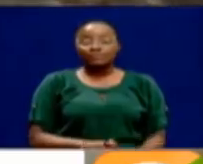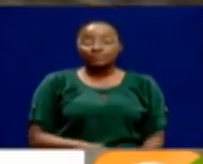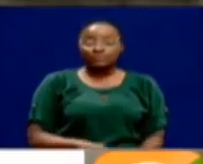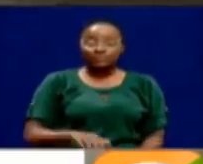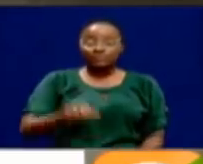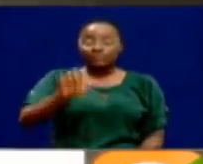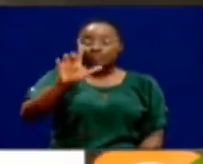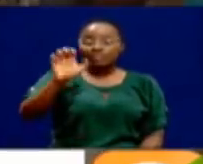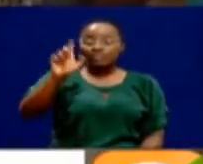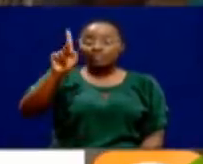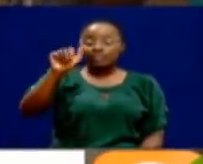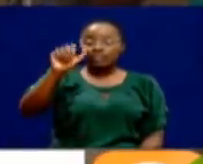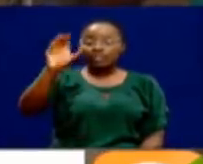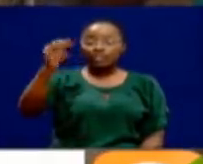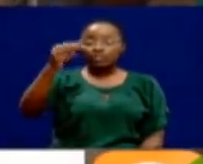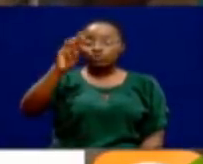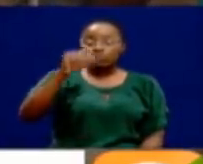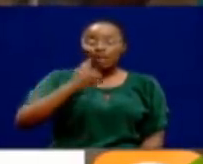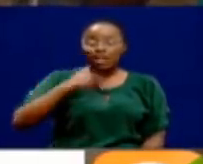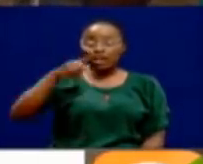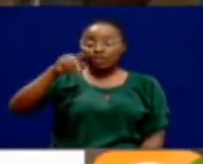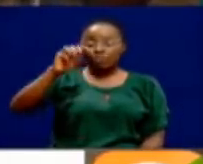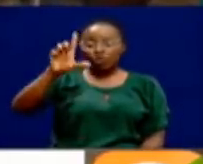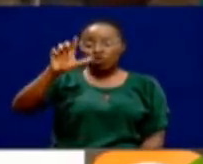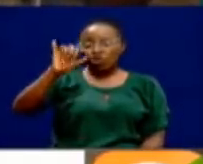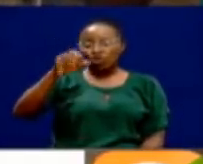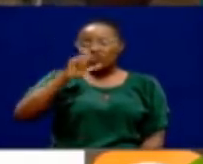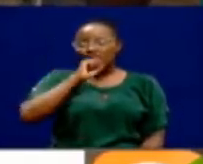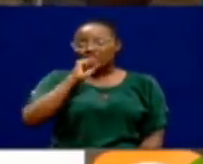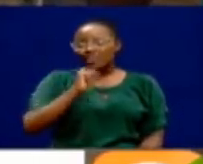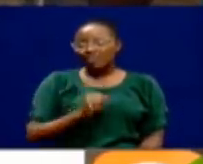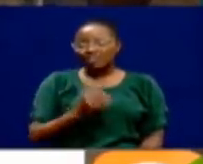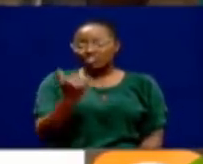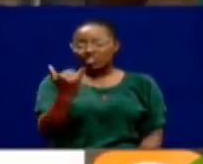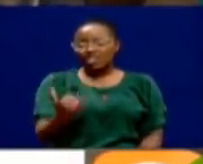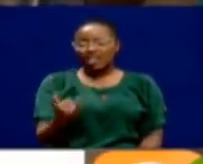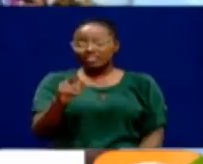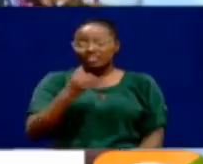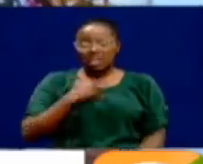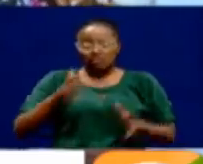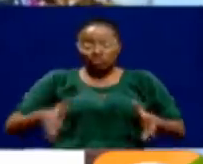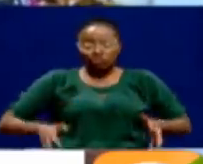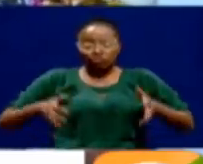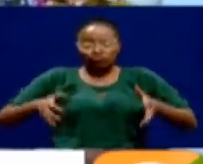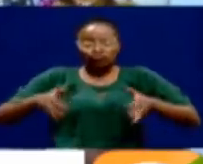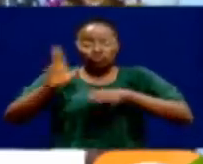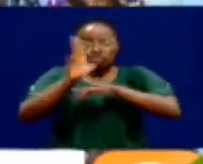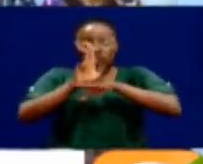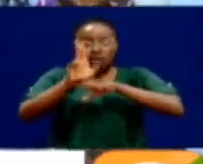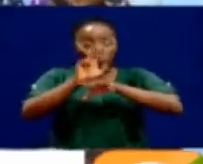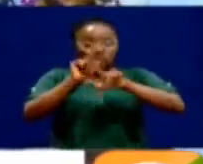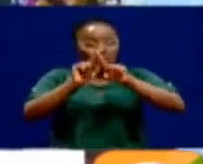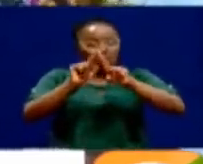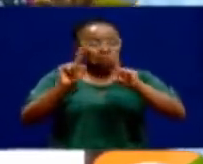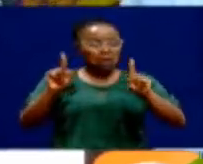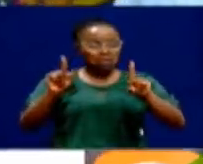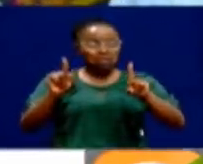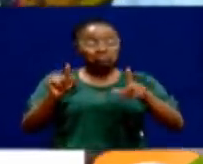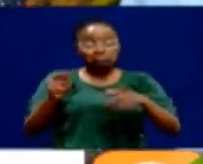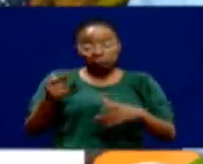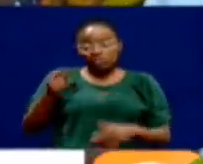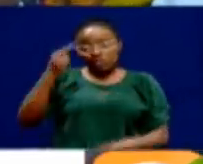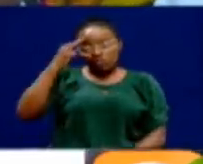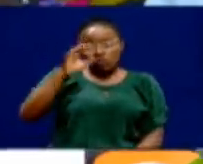Leparison Lekachuma's dad suffered polio at a young age and has been confined to a wheelchair. But for